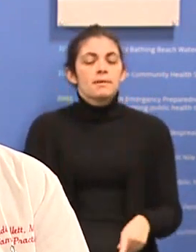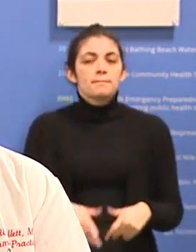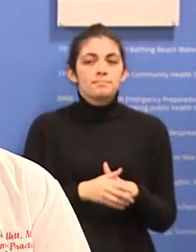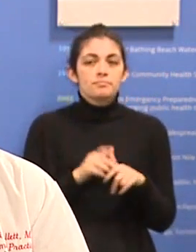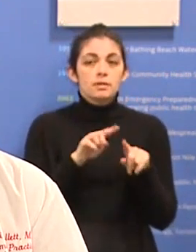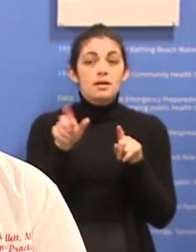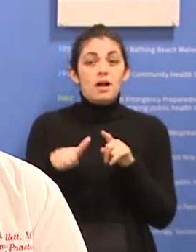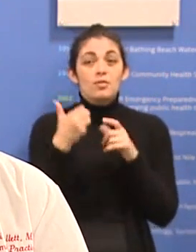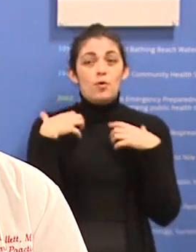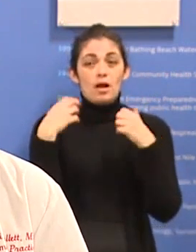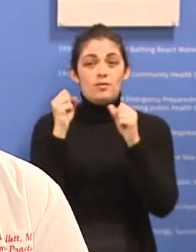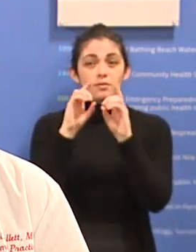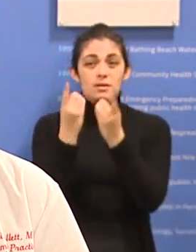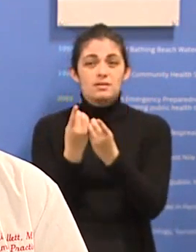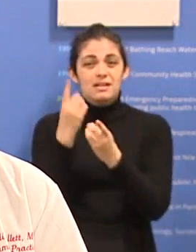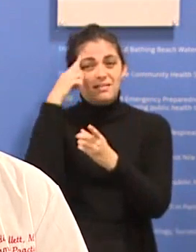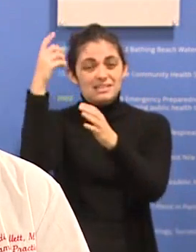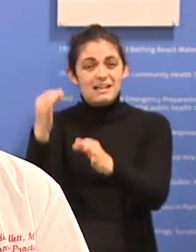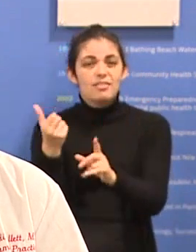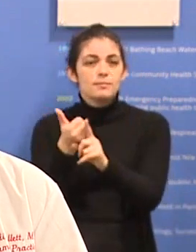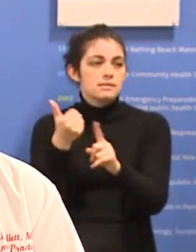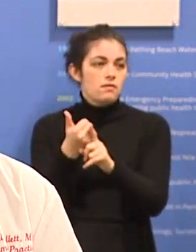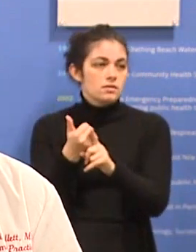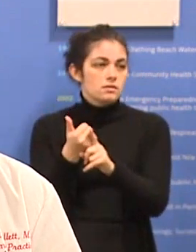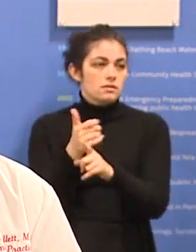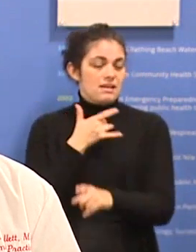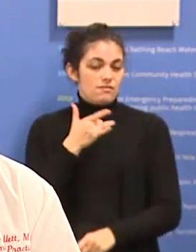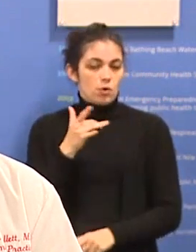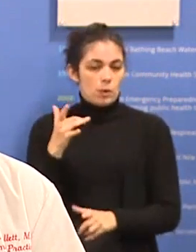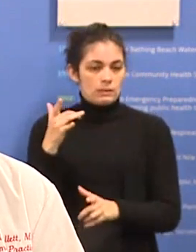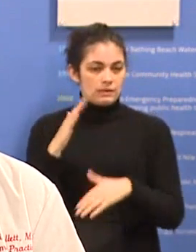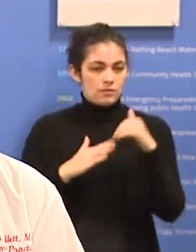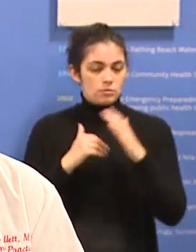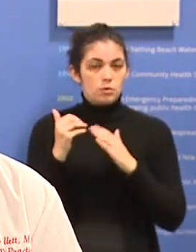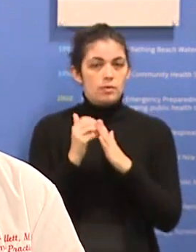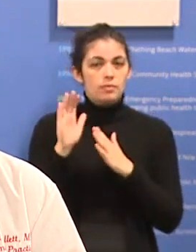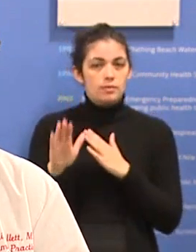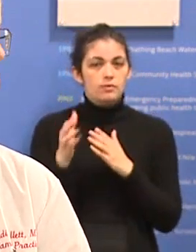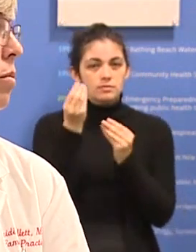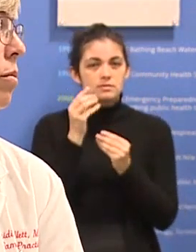our other health department colleagues will have to make decisions about where they feel comfortable releasing their